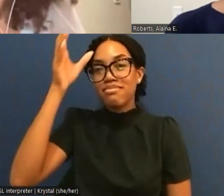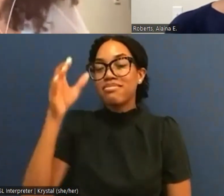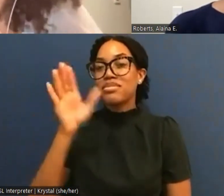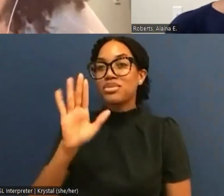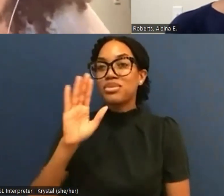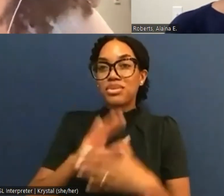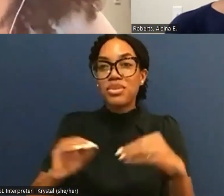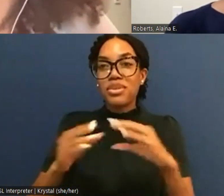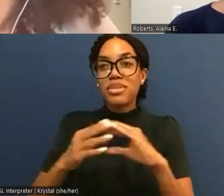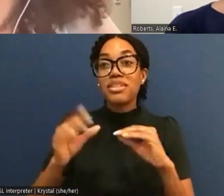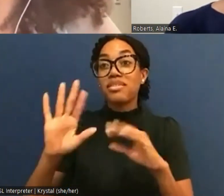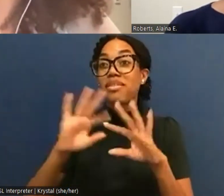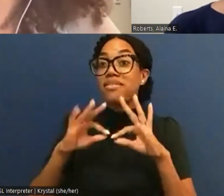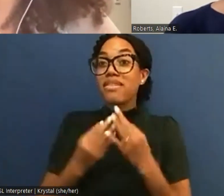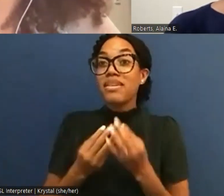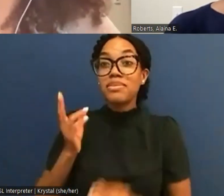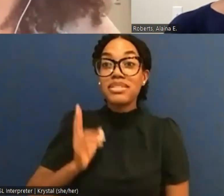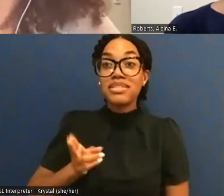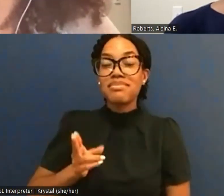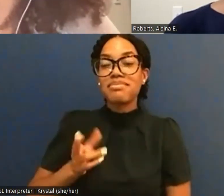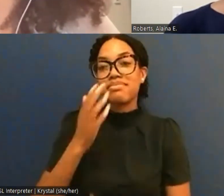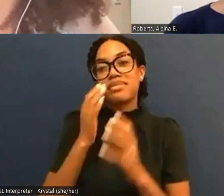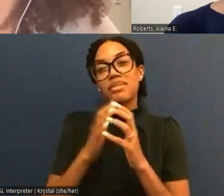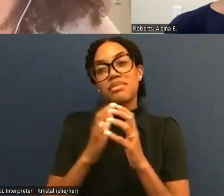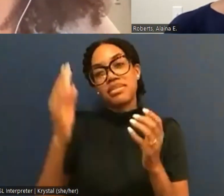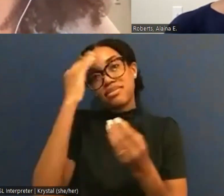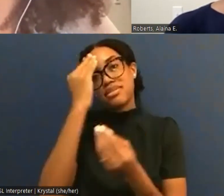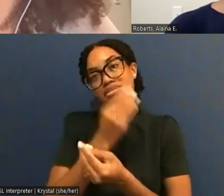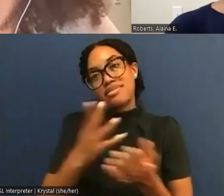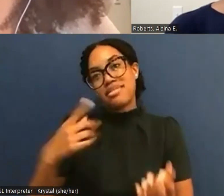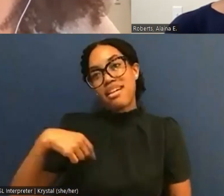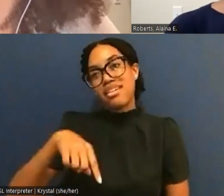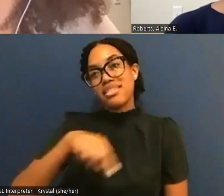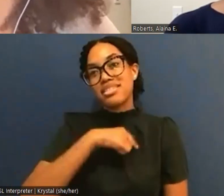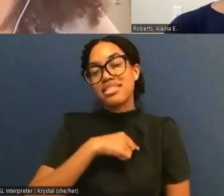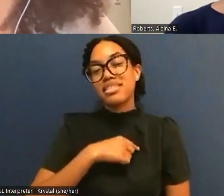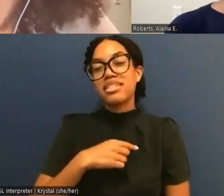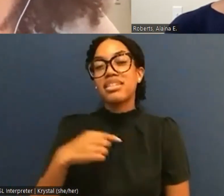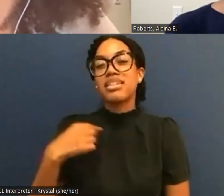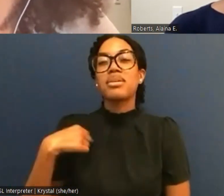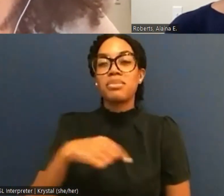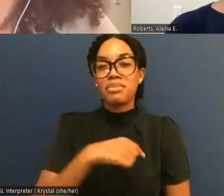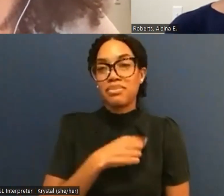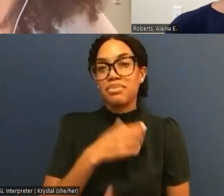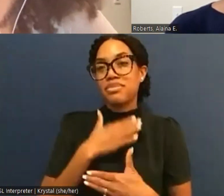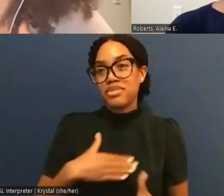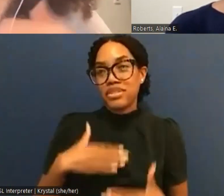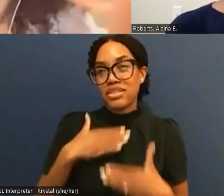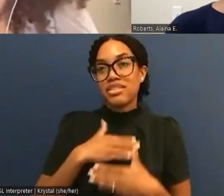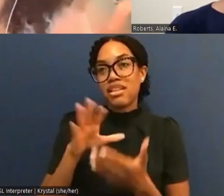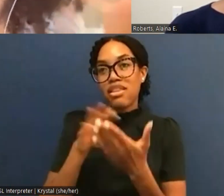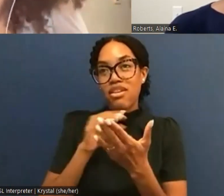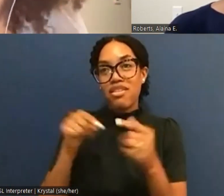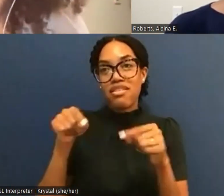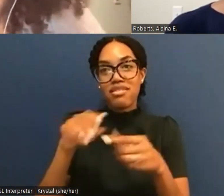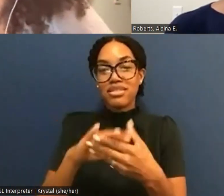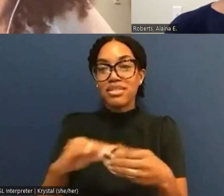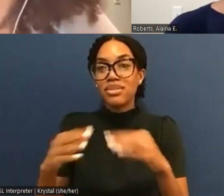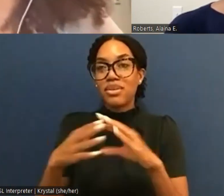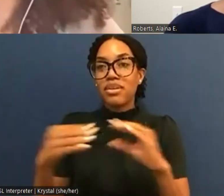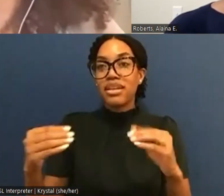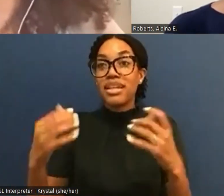family's stories with all of us. It's so appreciated to be able to learn about these narratives, to have a more expansive